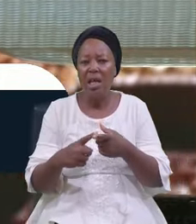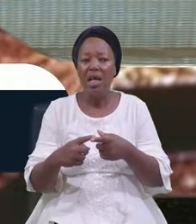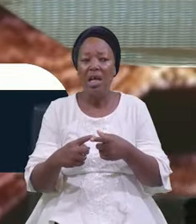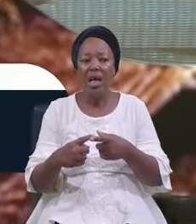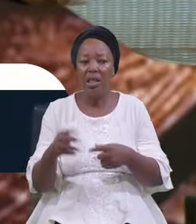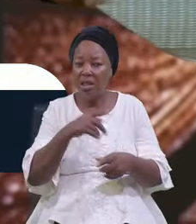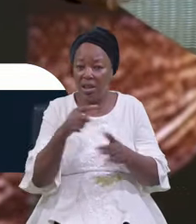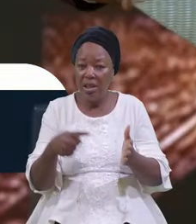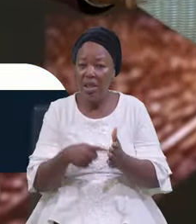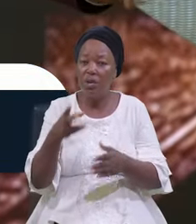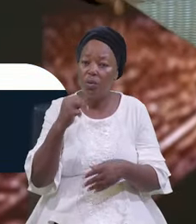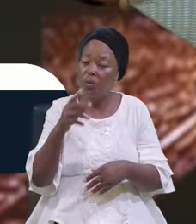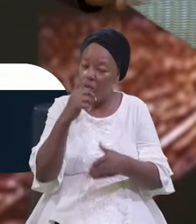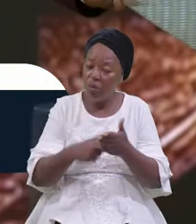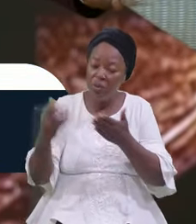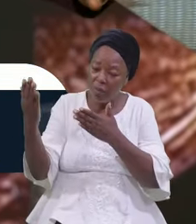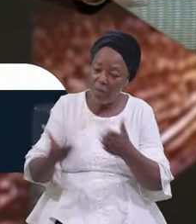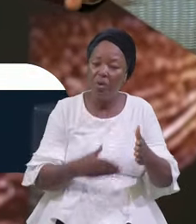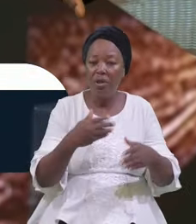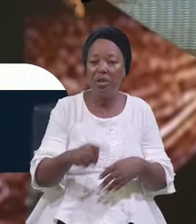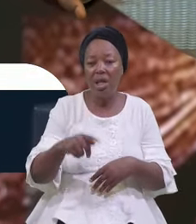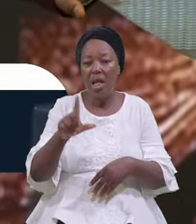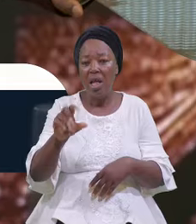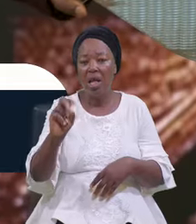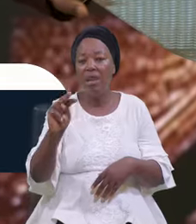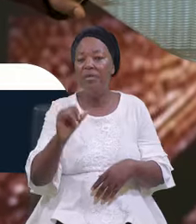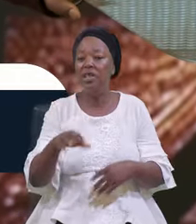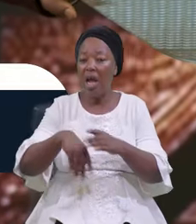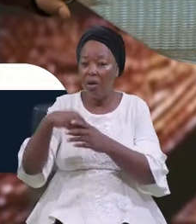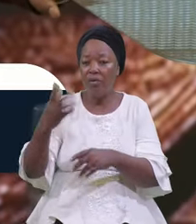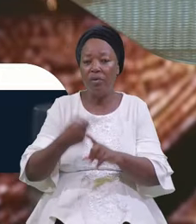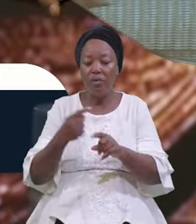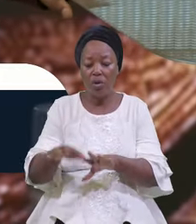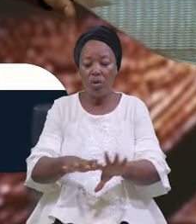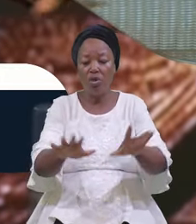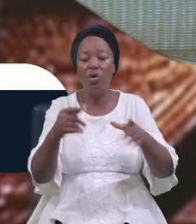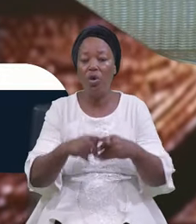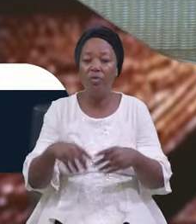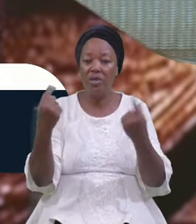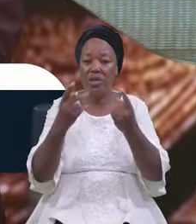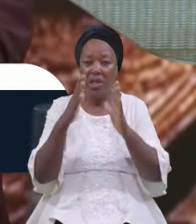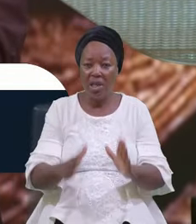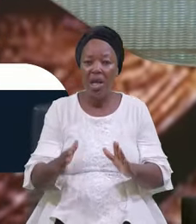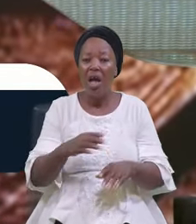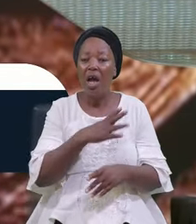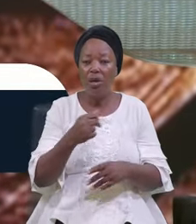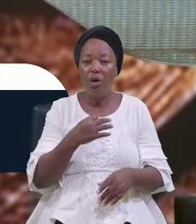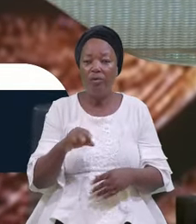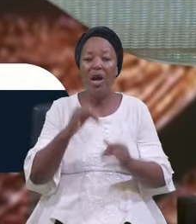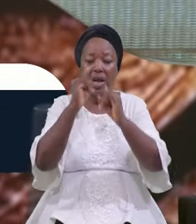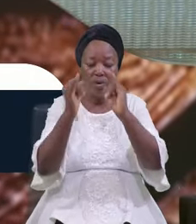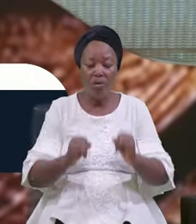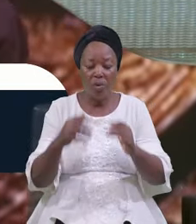the congregation of sinners, the congregation of backsliders, the congregation of idol worshippers, the congregation